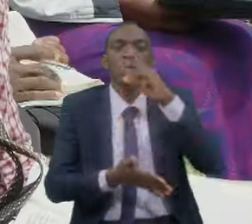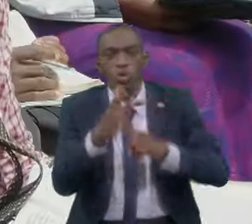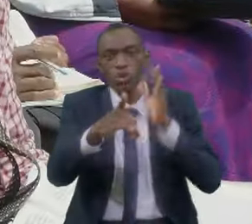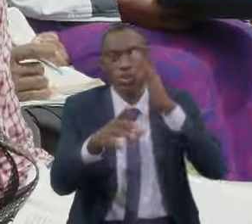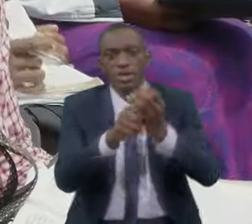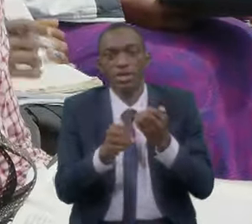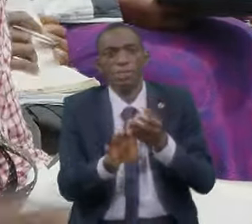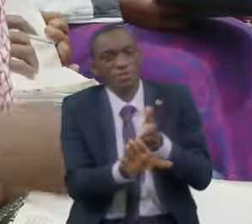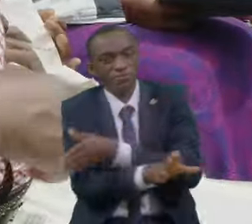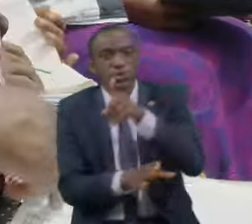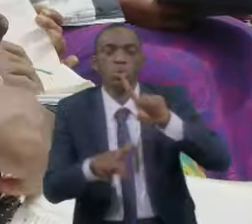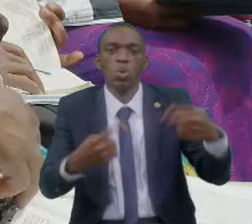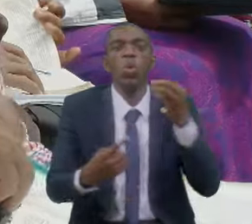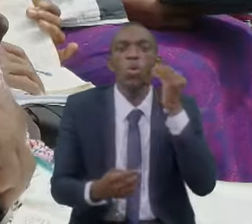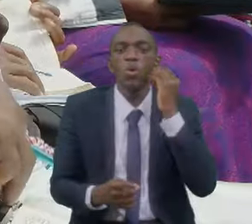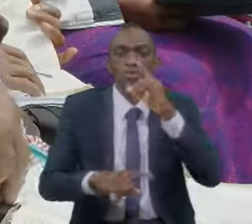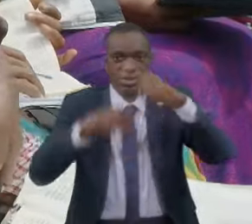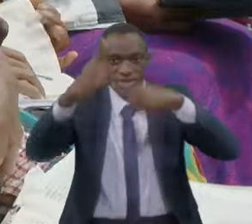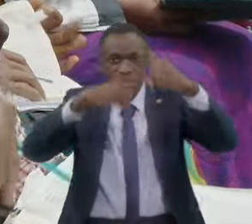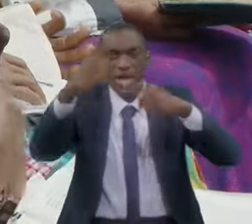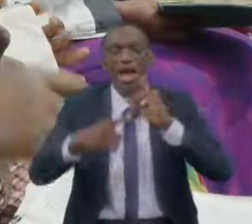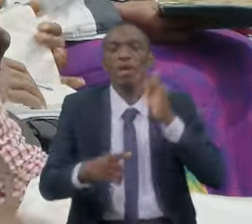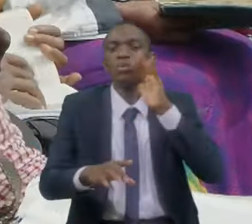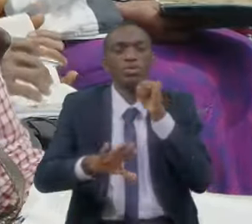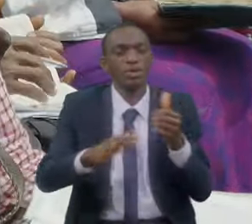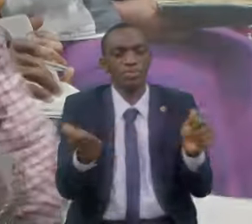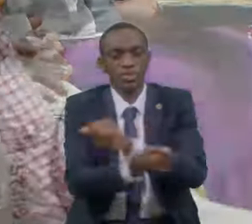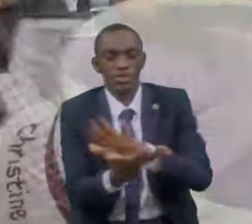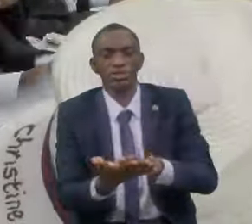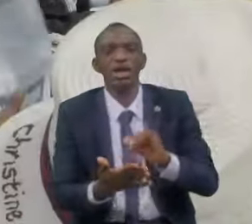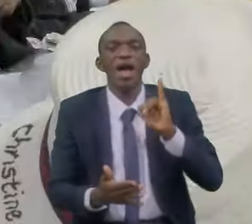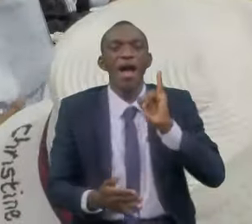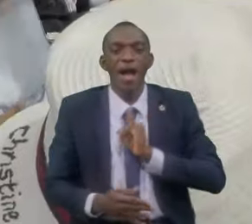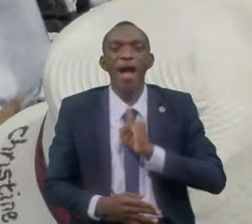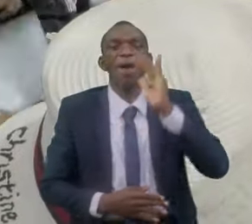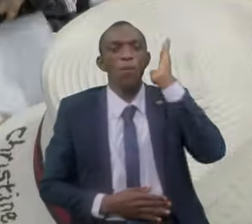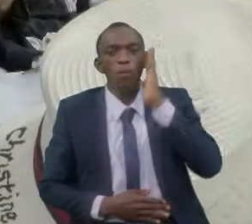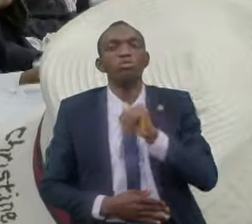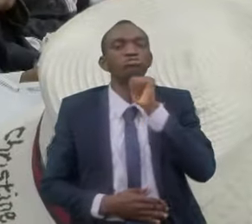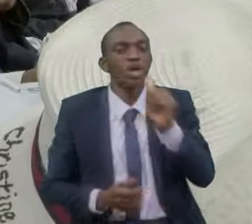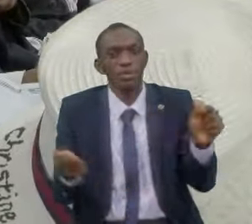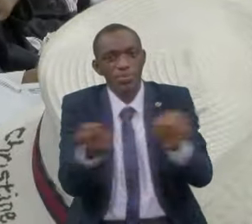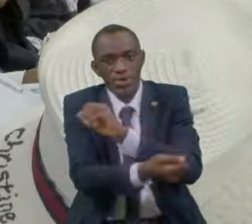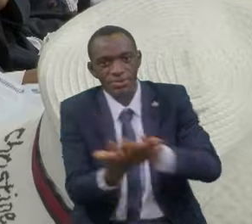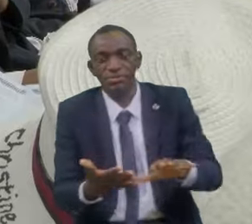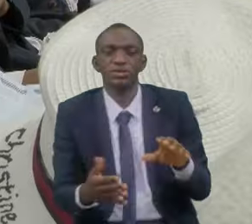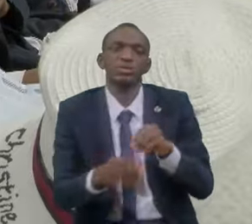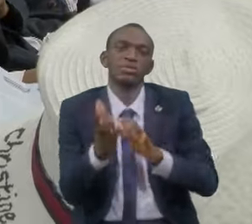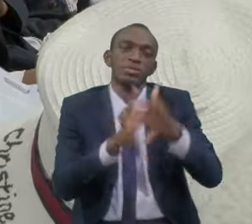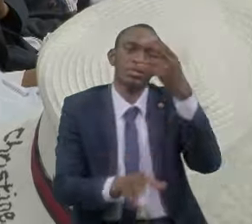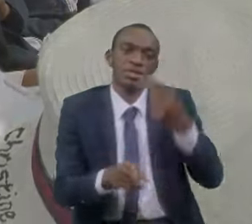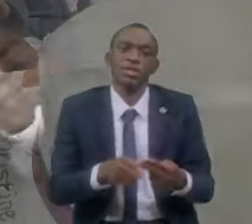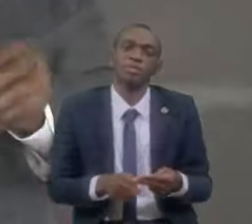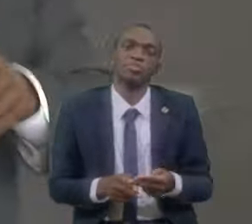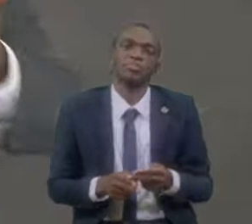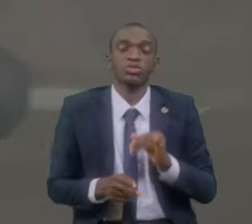perish. I say, I will not perish. I was saying it for you. You